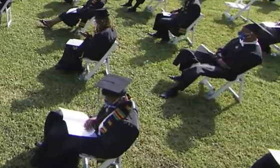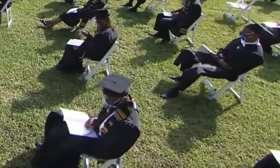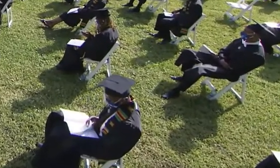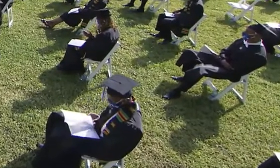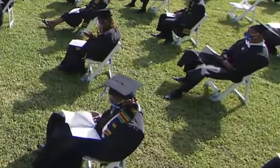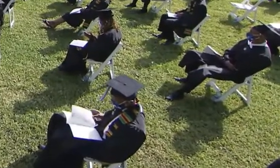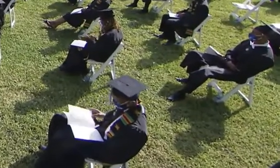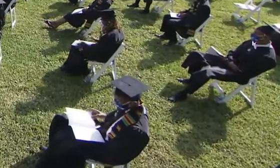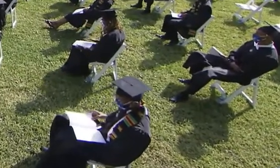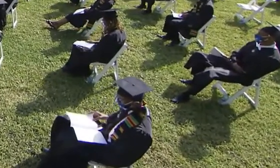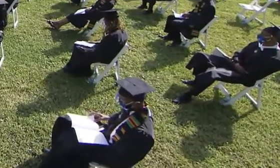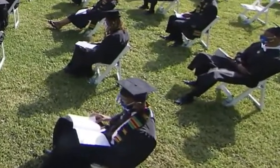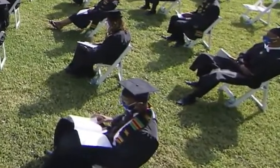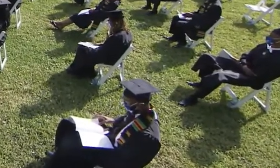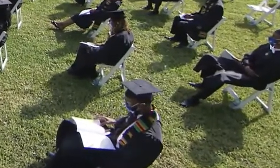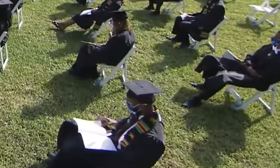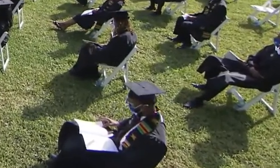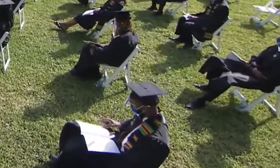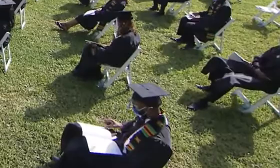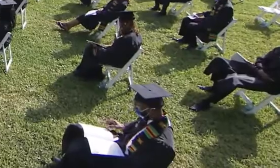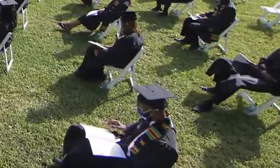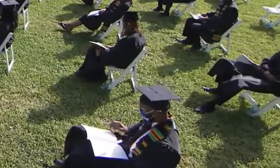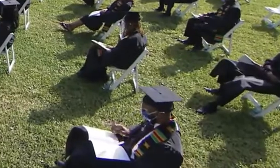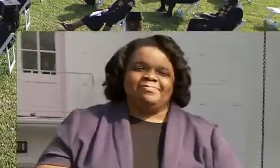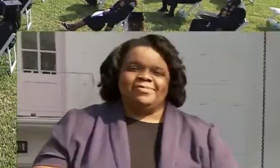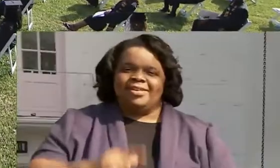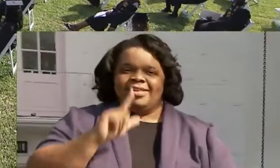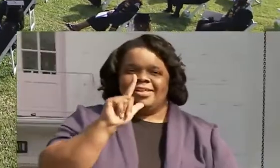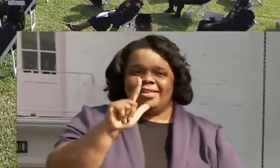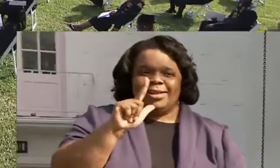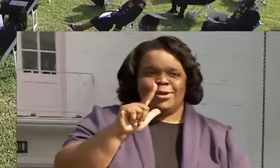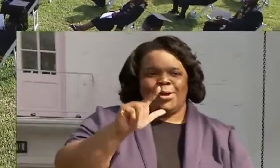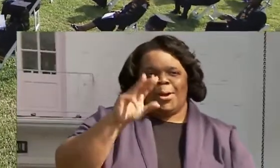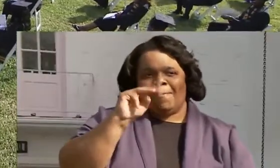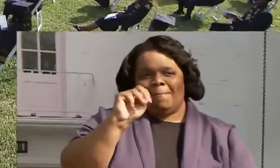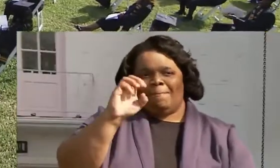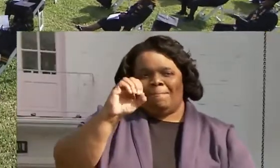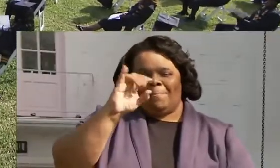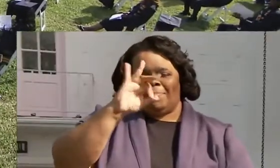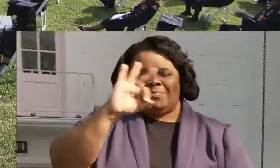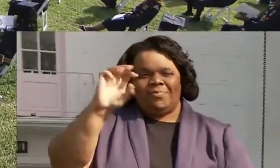I won't give you a bio again. Lydia Page Moffitt,